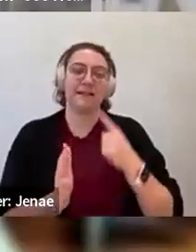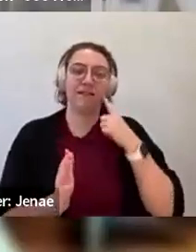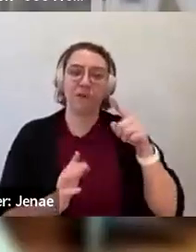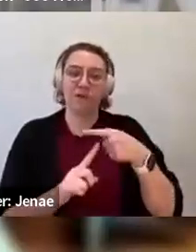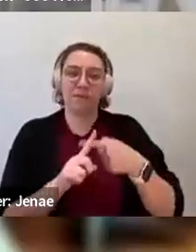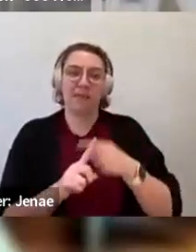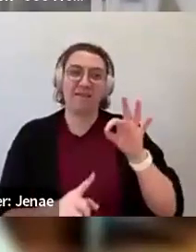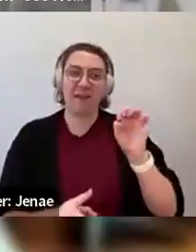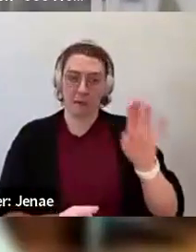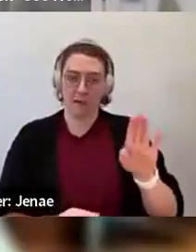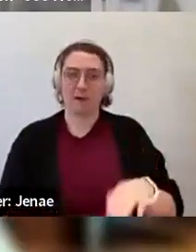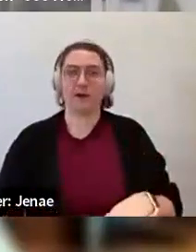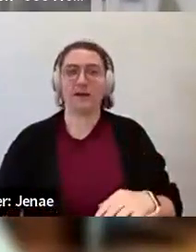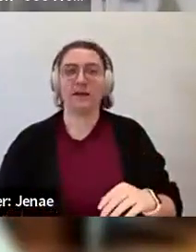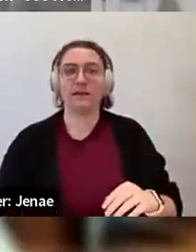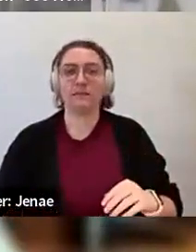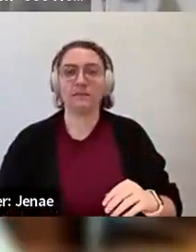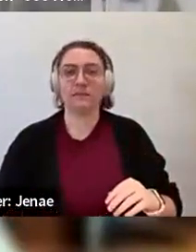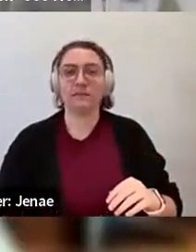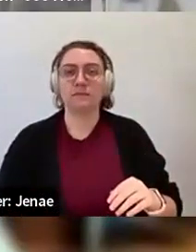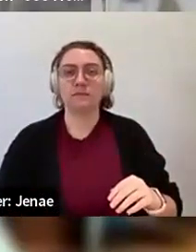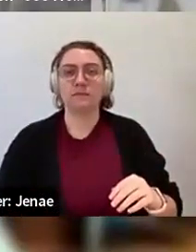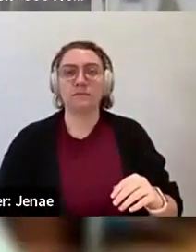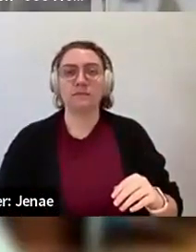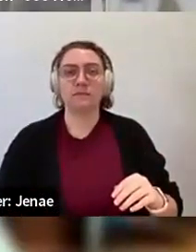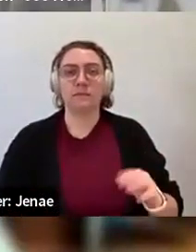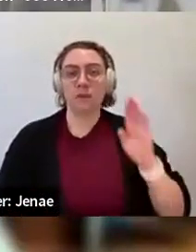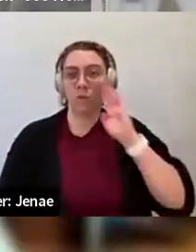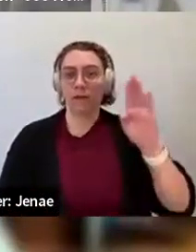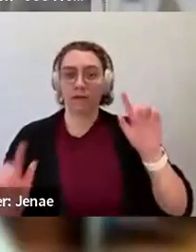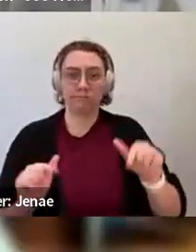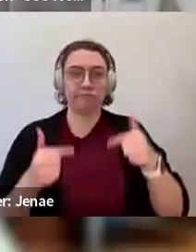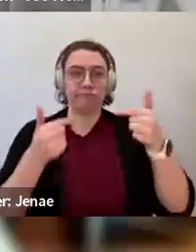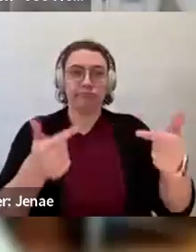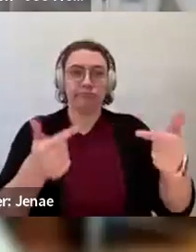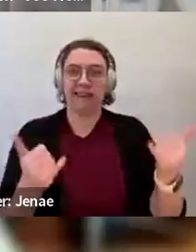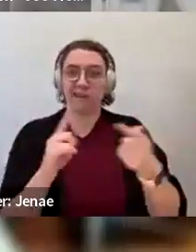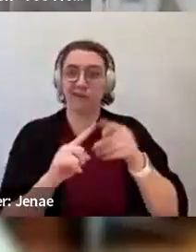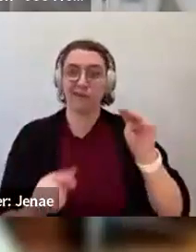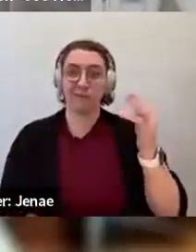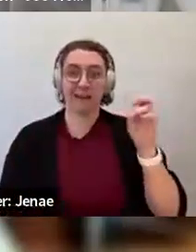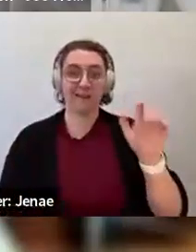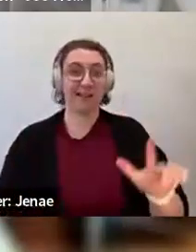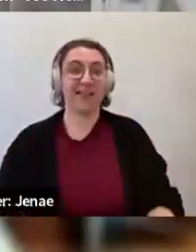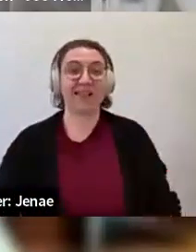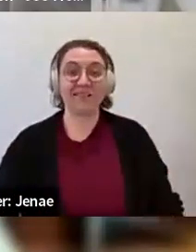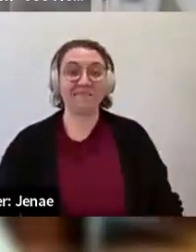of February. So I will throw it over now to Michael.